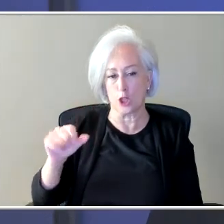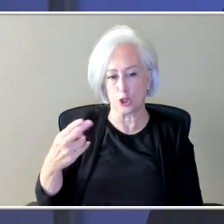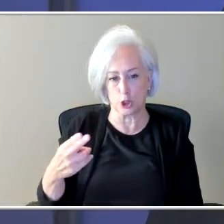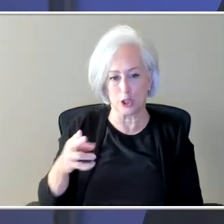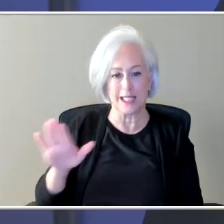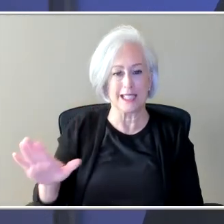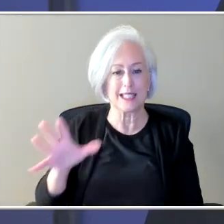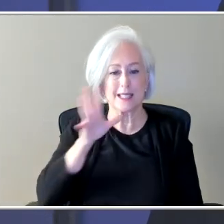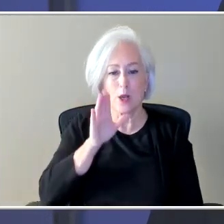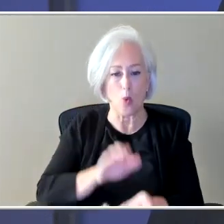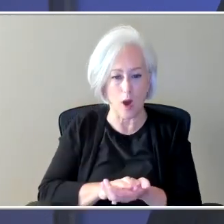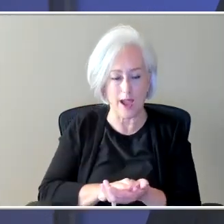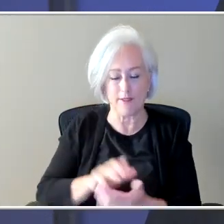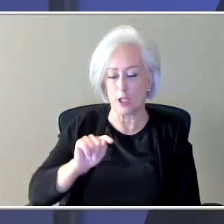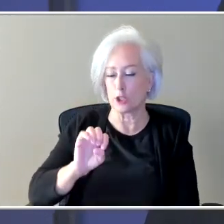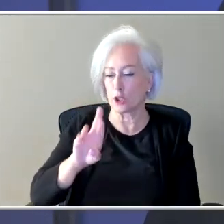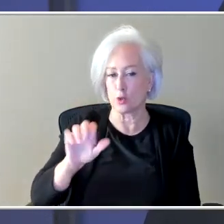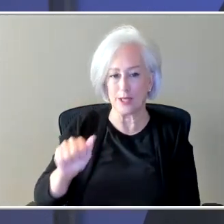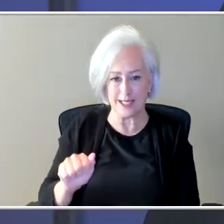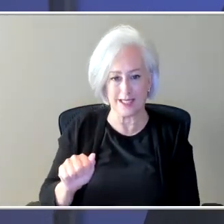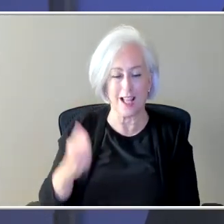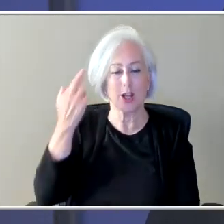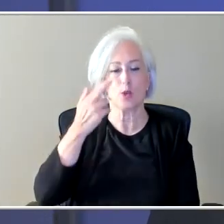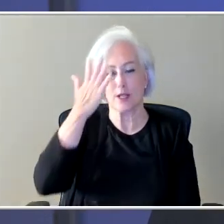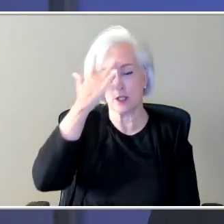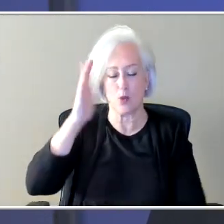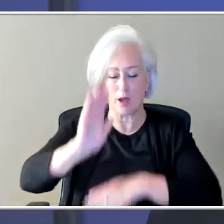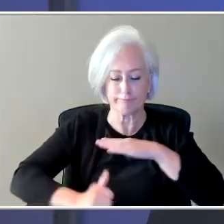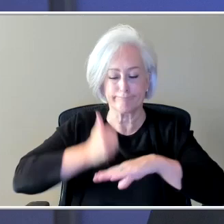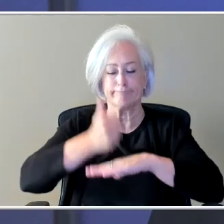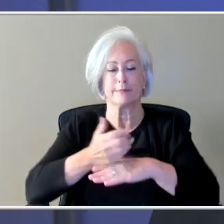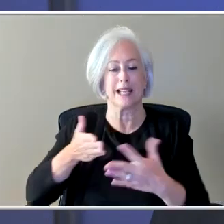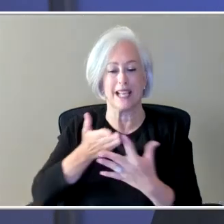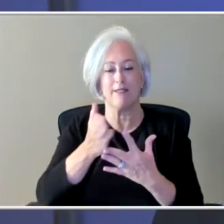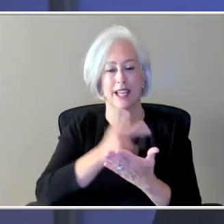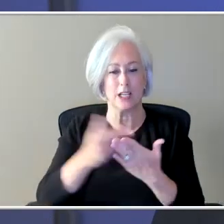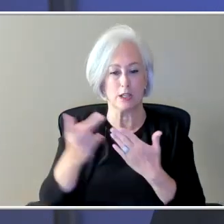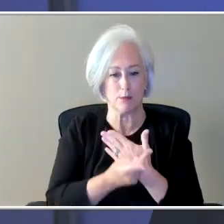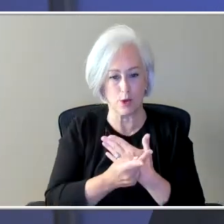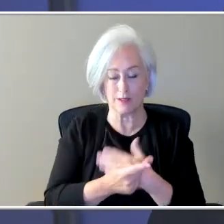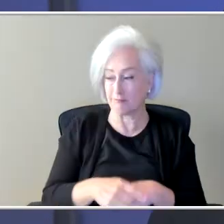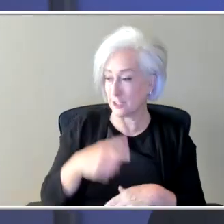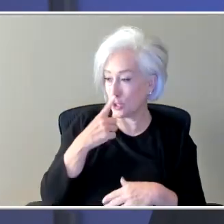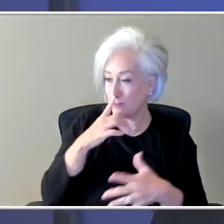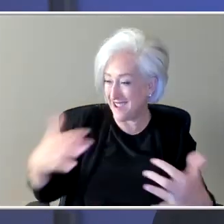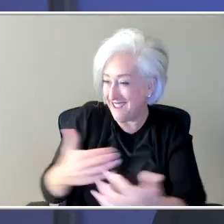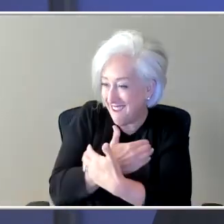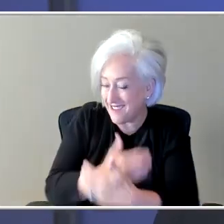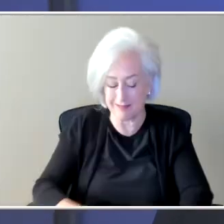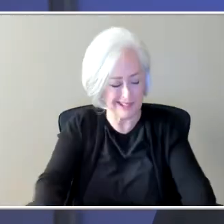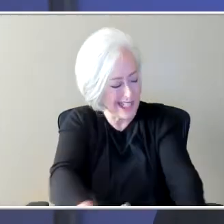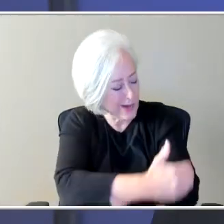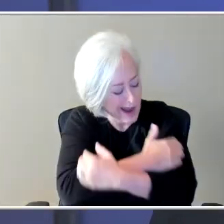and he are the reason why the navigation program exists. And I asked him, can I give you a hug? And I gave him a big old hug, and I thanked